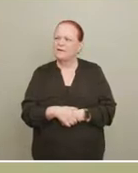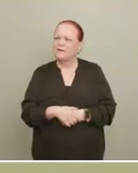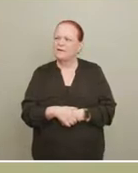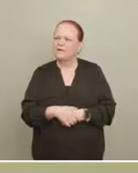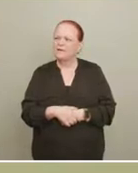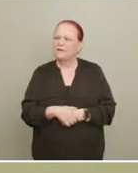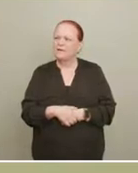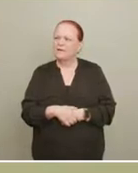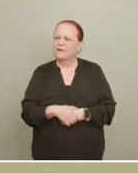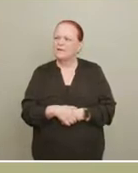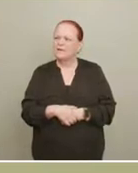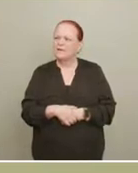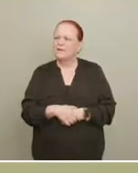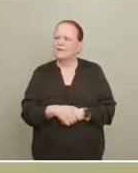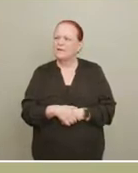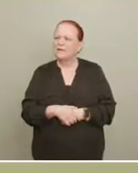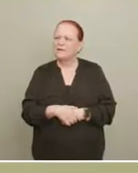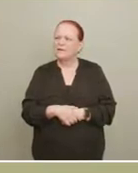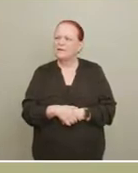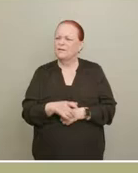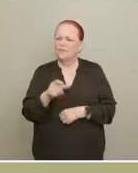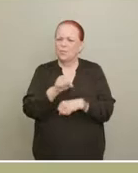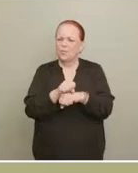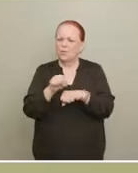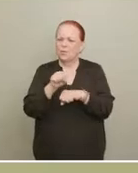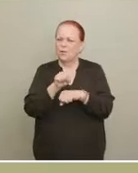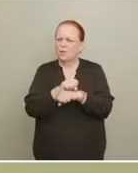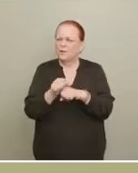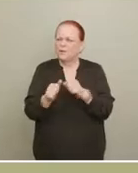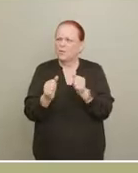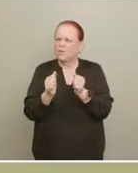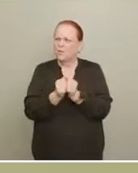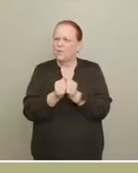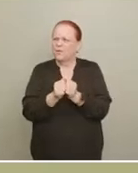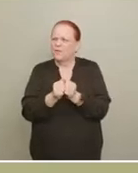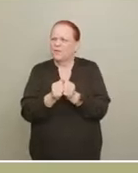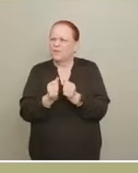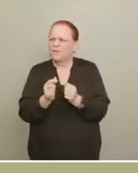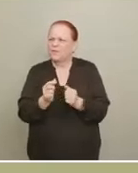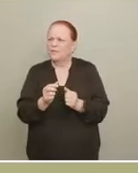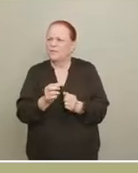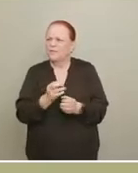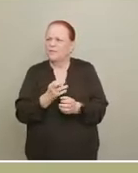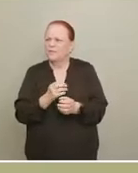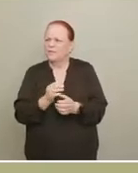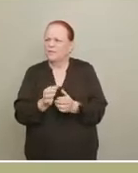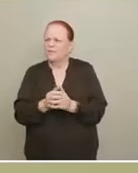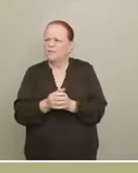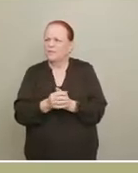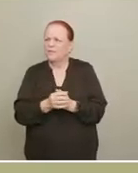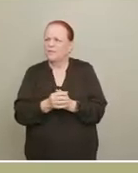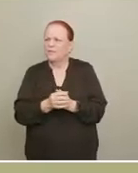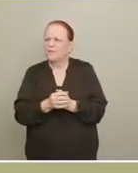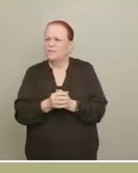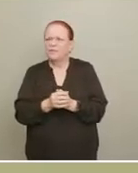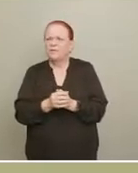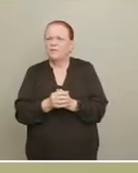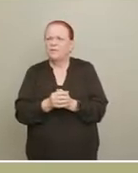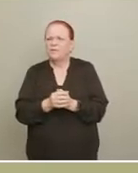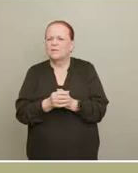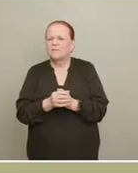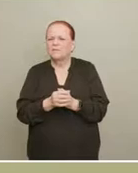yourself leading fronts, working with three and up to